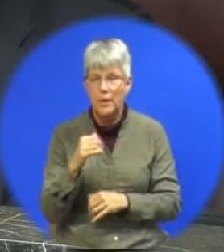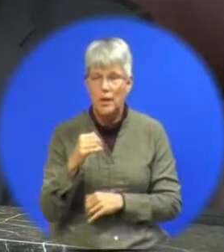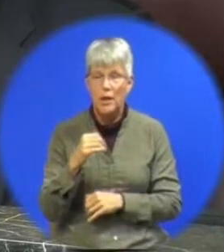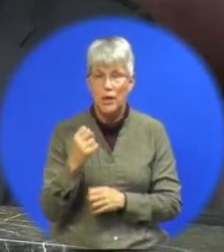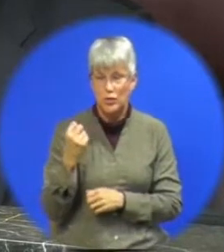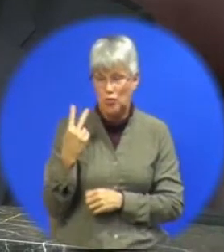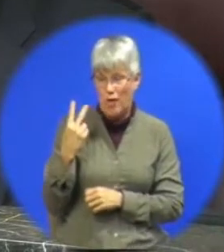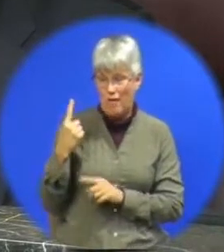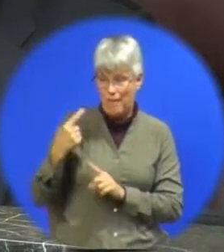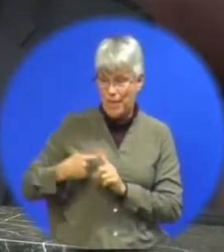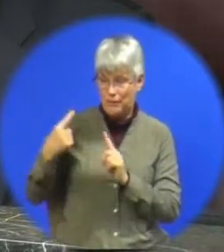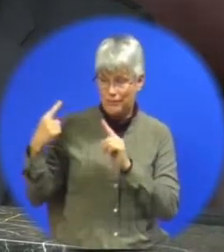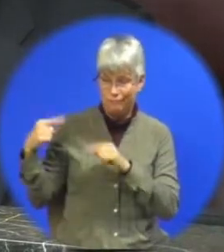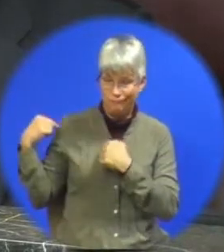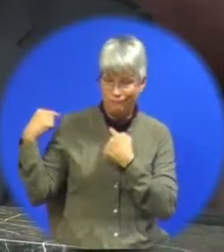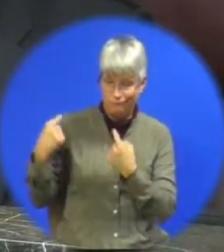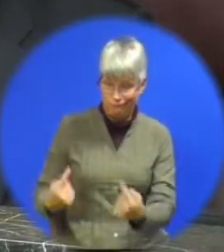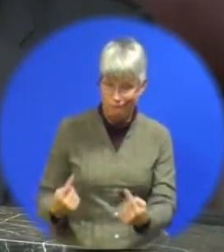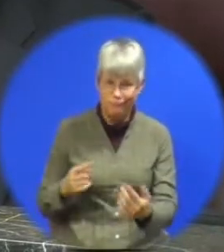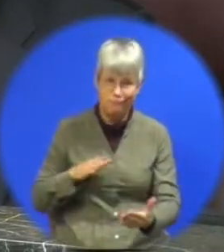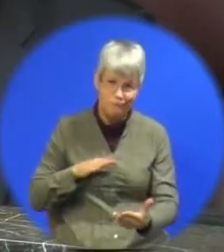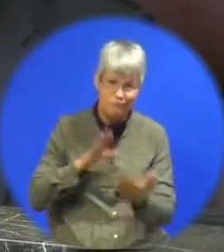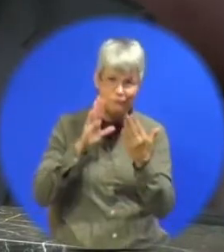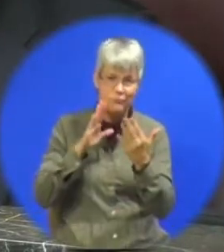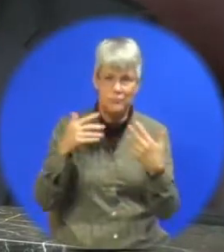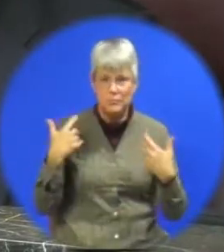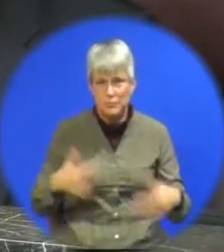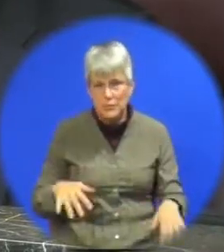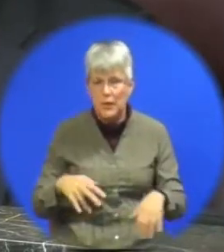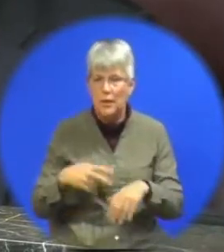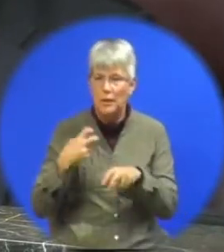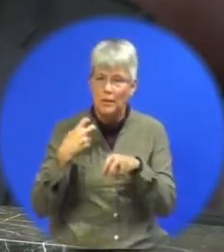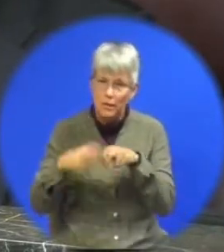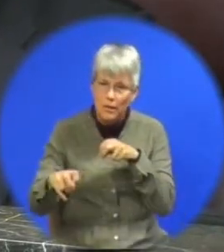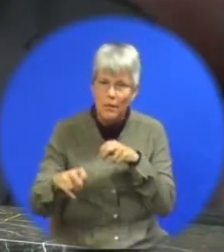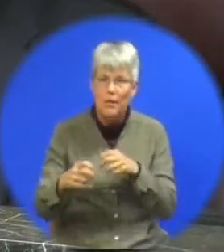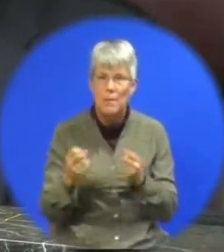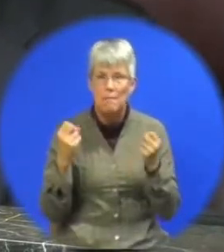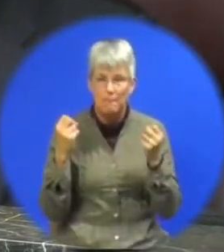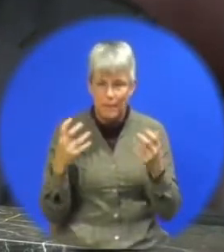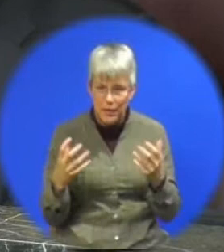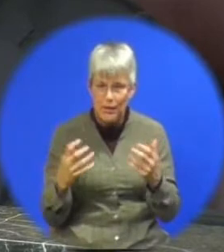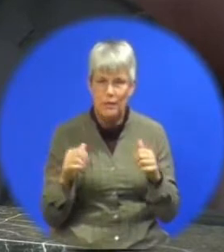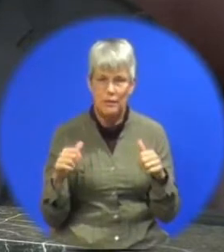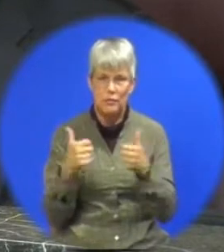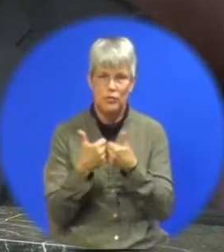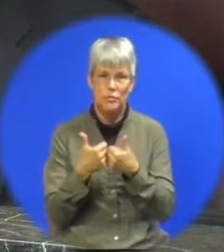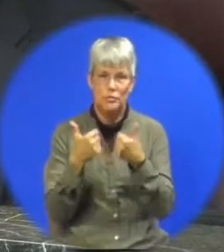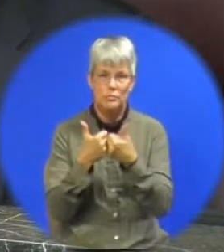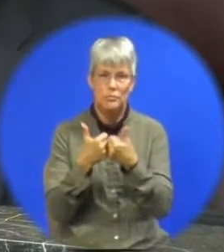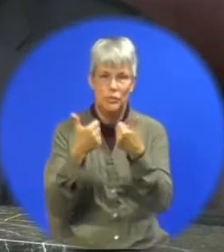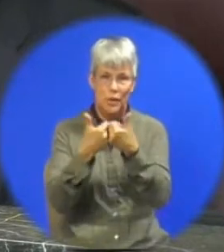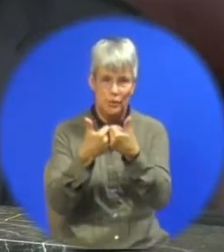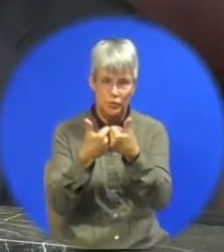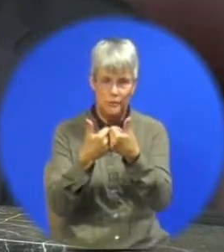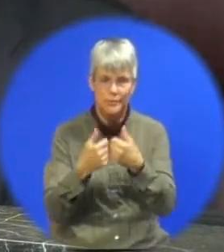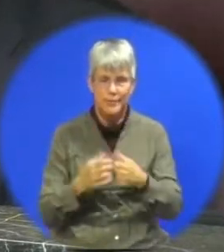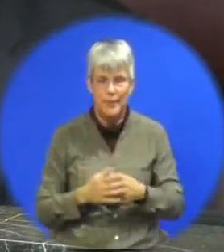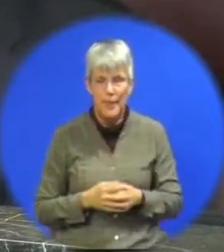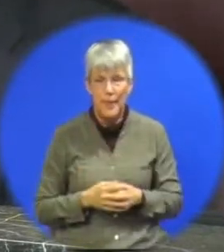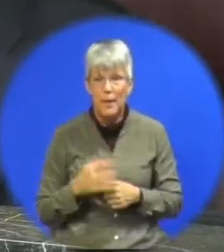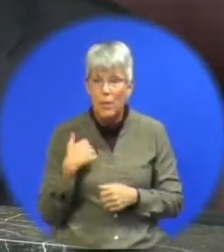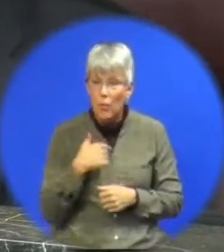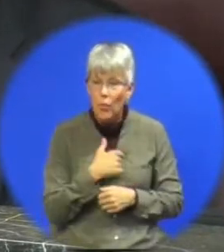months a lot of difficulty, many challenges. We